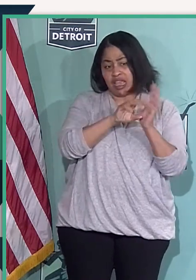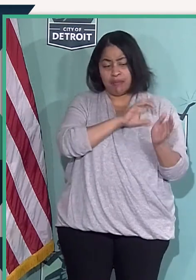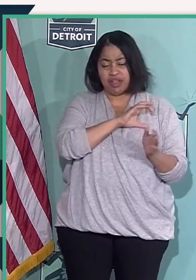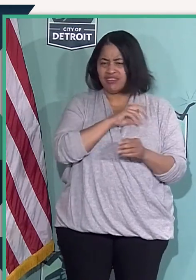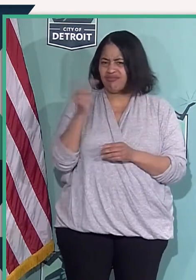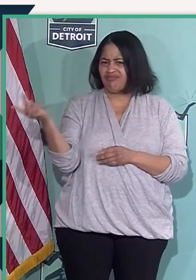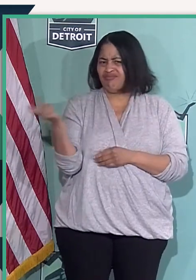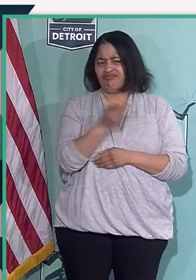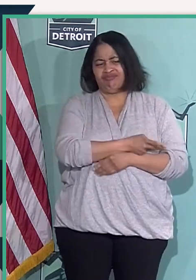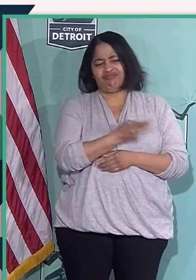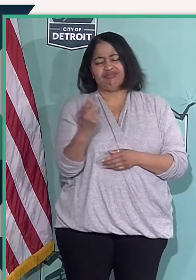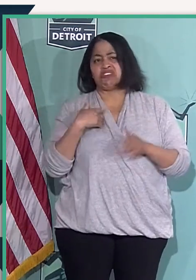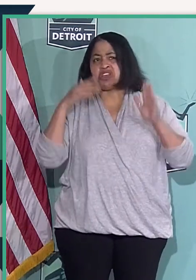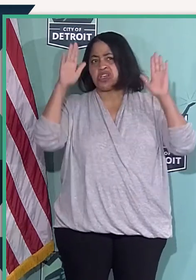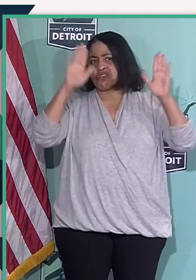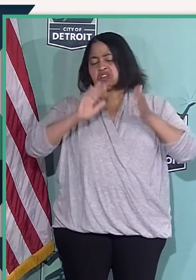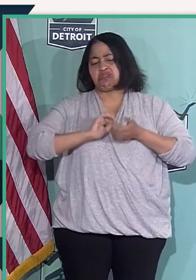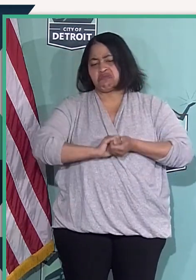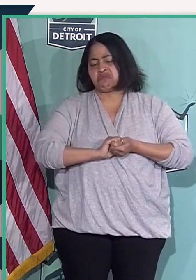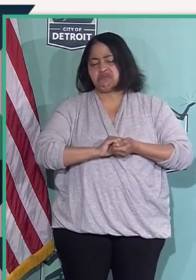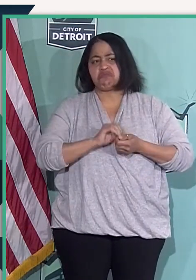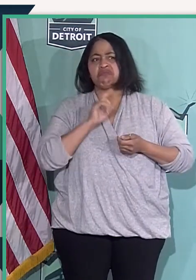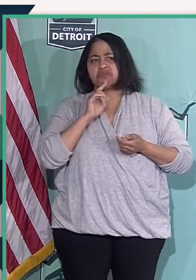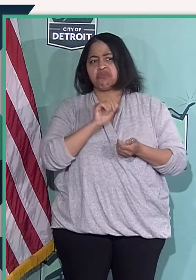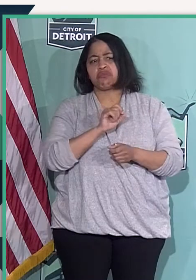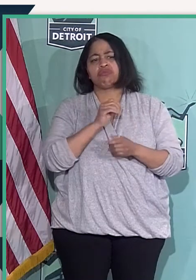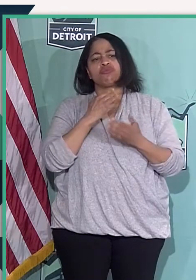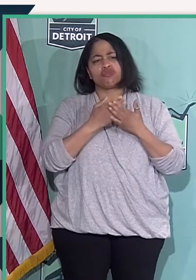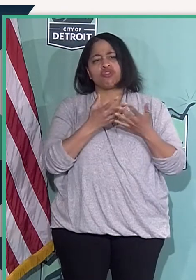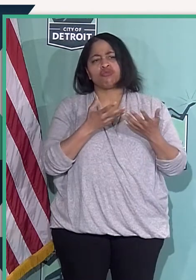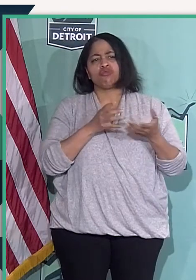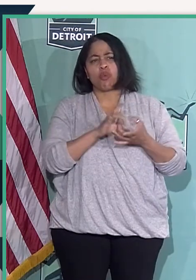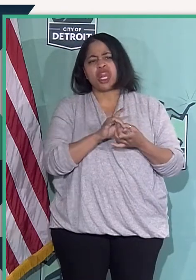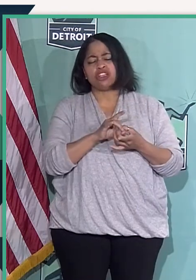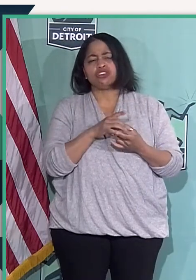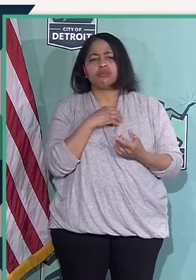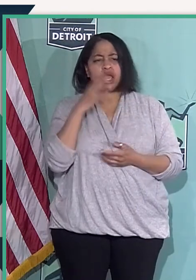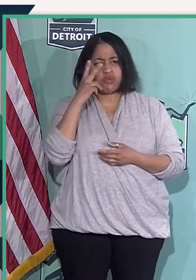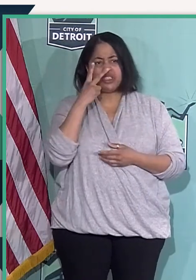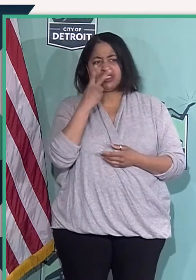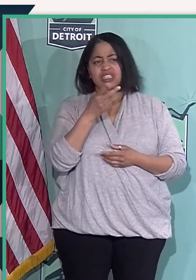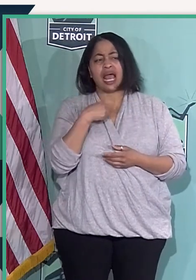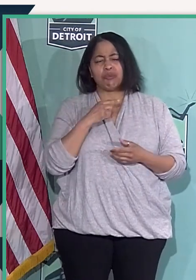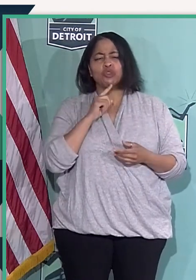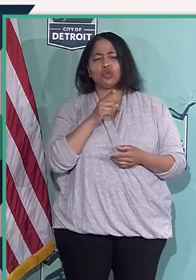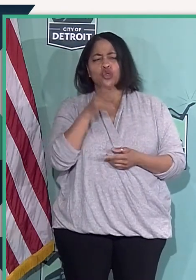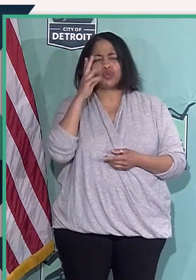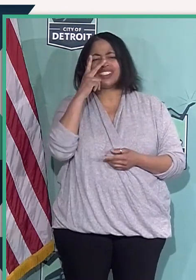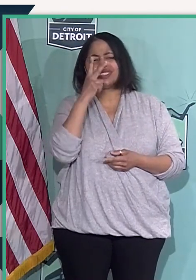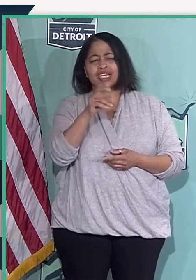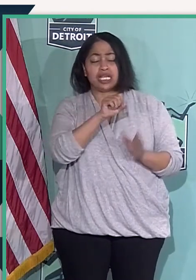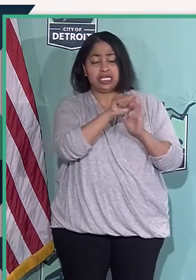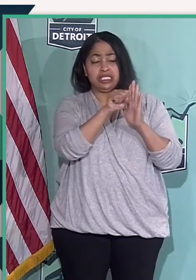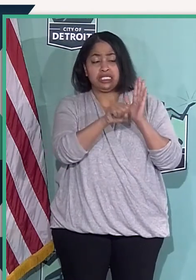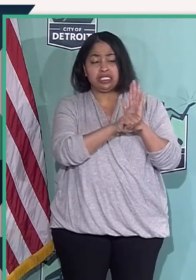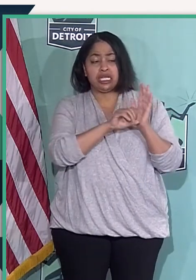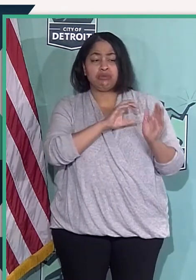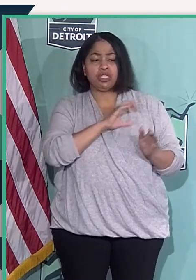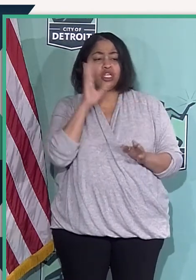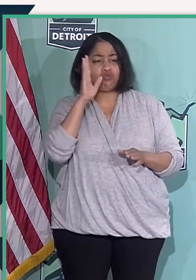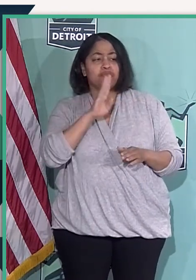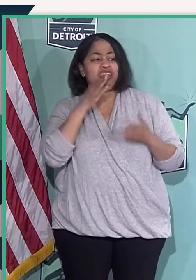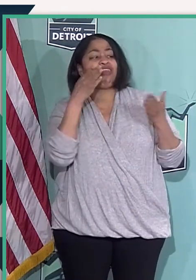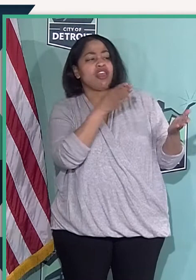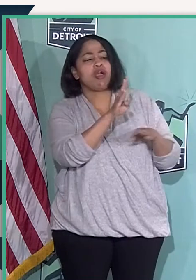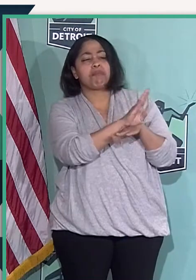great relationship. And I'm confident that you're going to see the state police provide the same kind of visible presence on Belle Isle